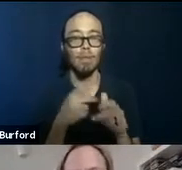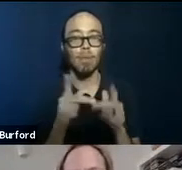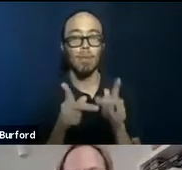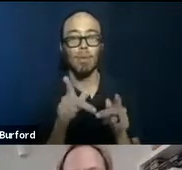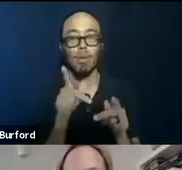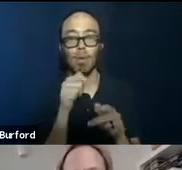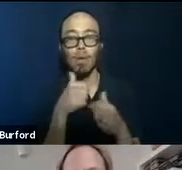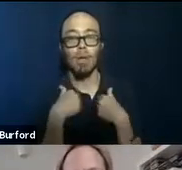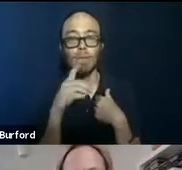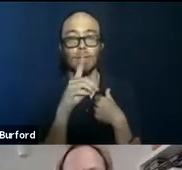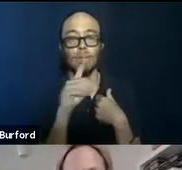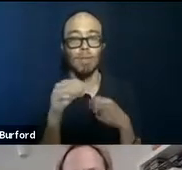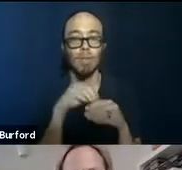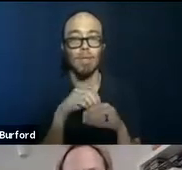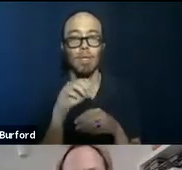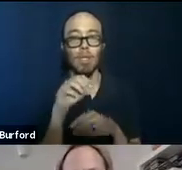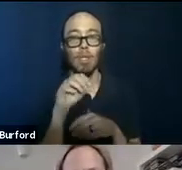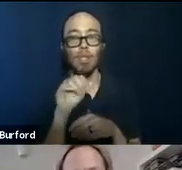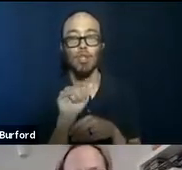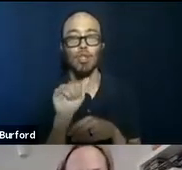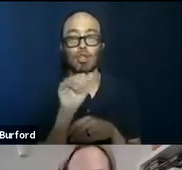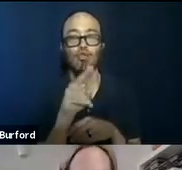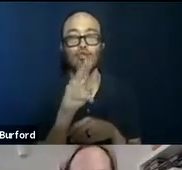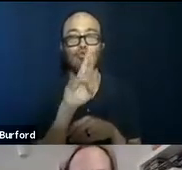Rwanda. Gatagara is